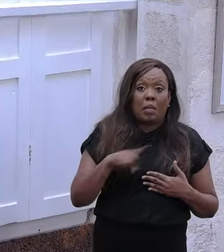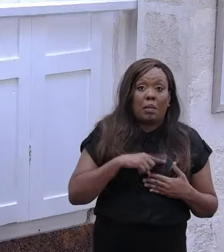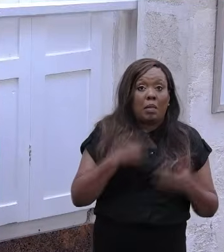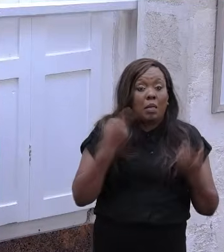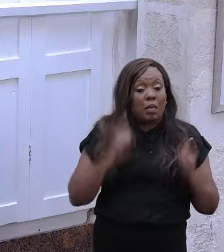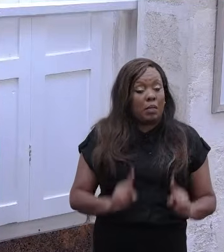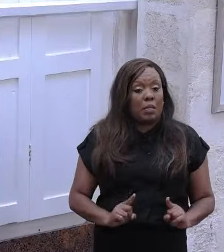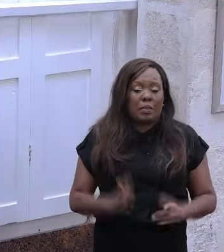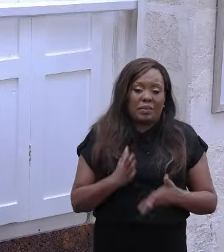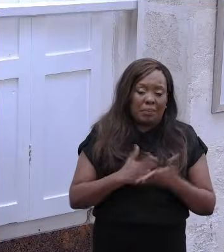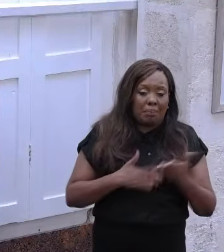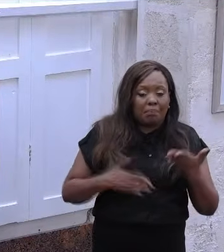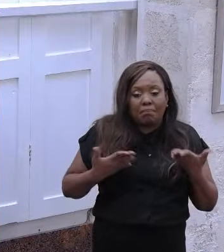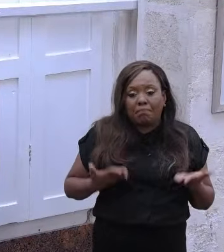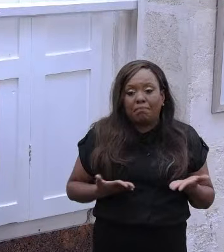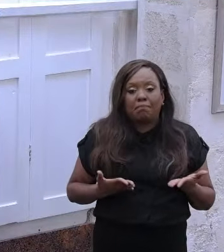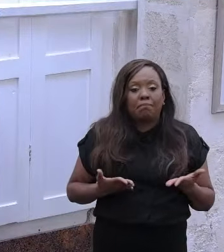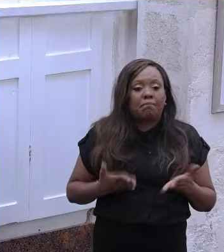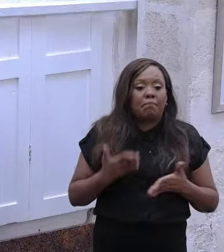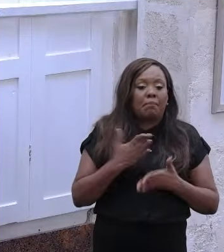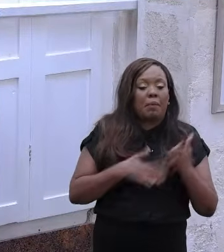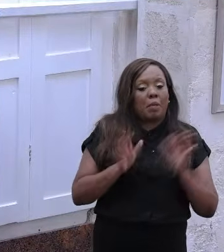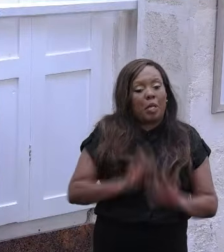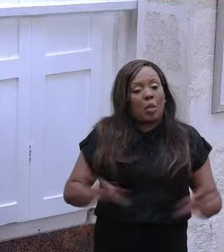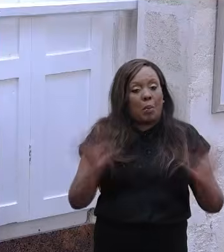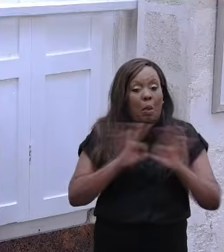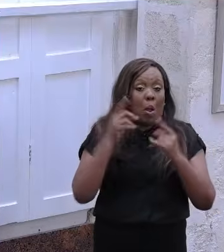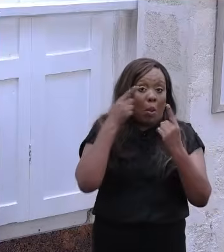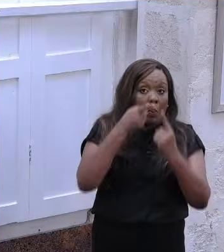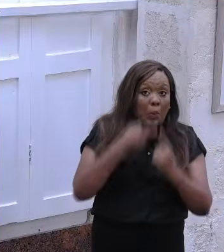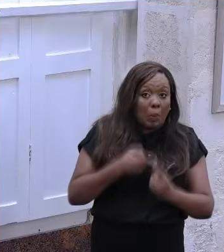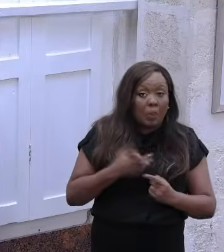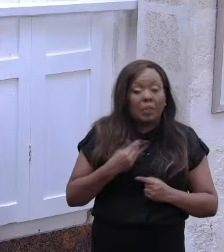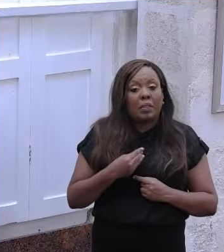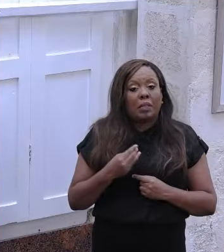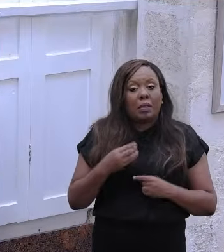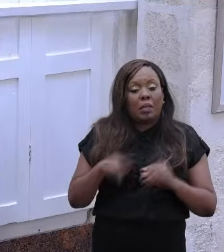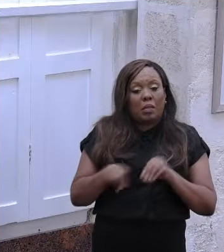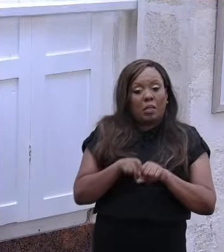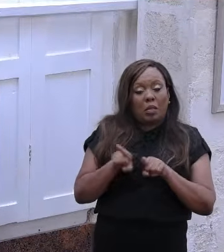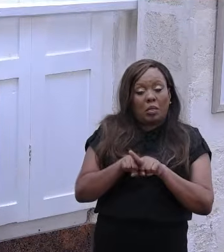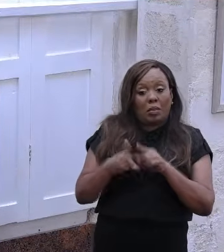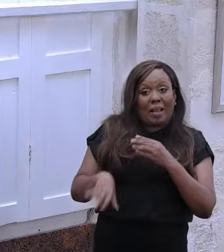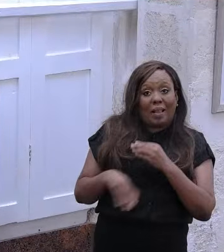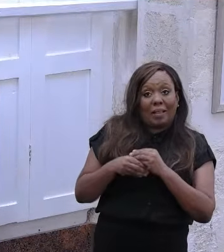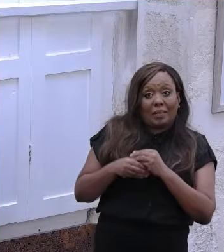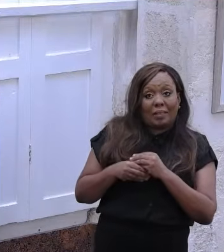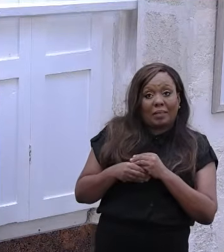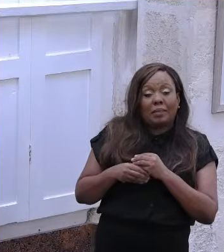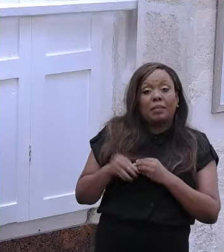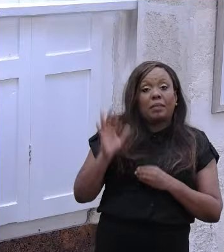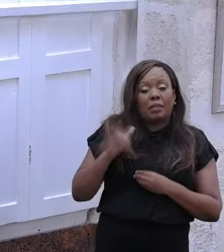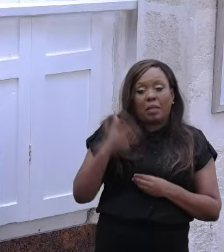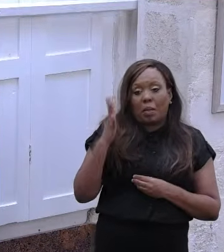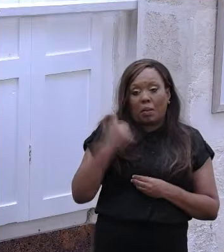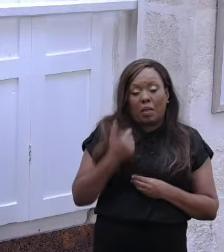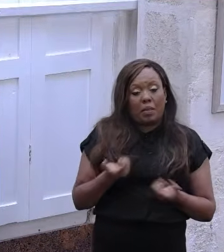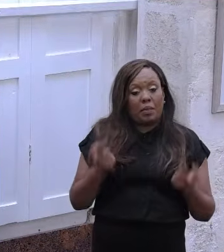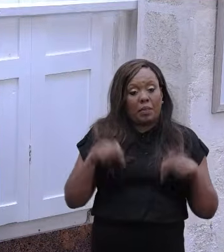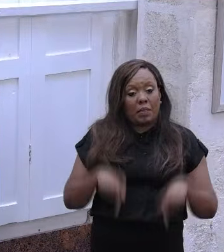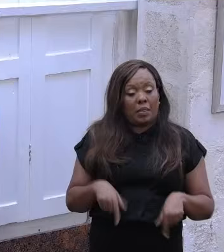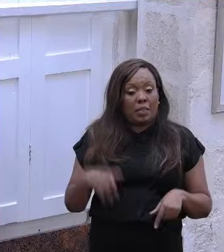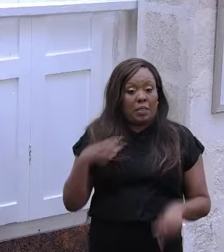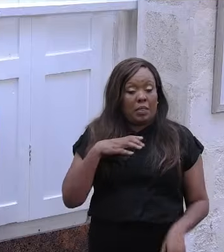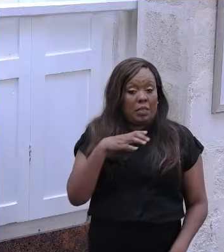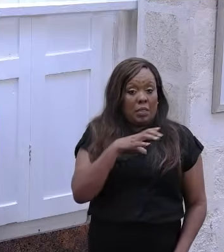some very salient points and disagree with some as well. And that's the nature of why we are here as a